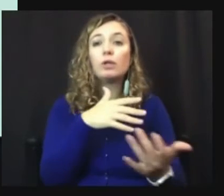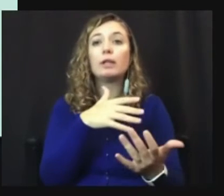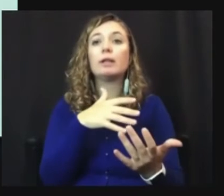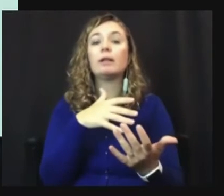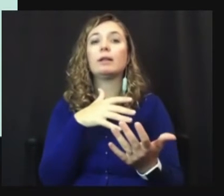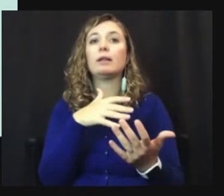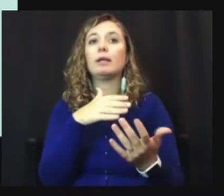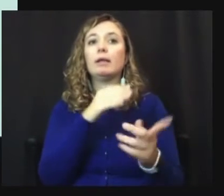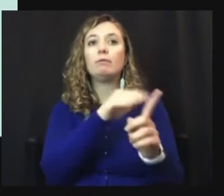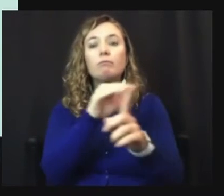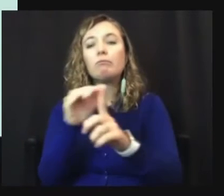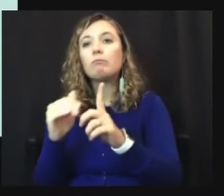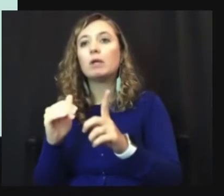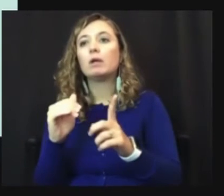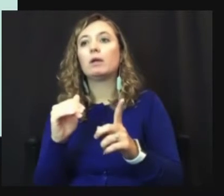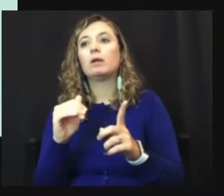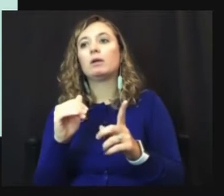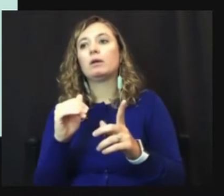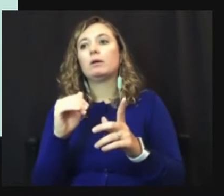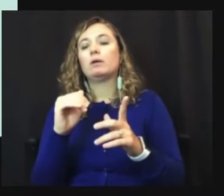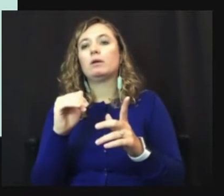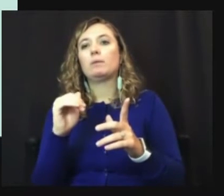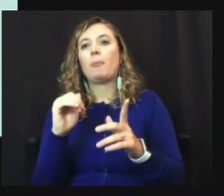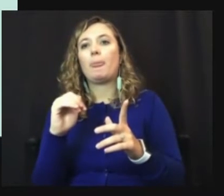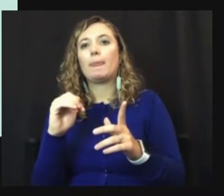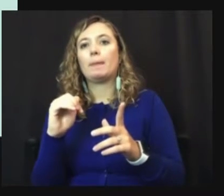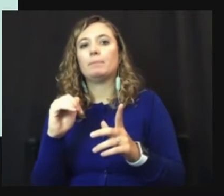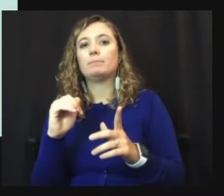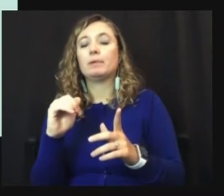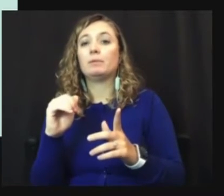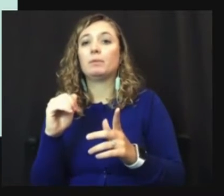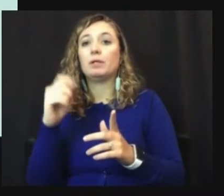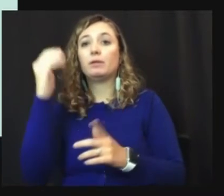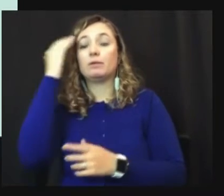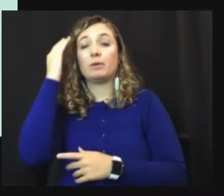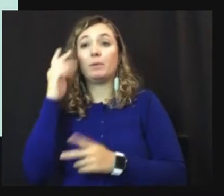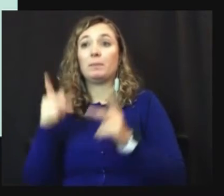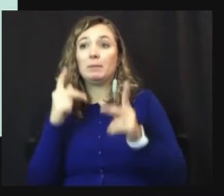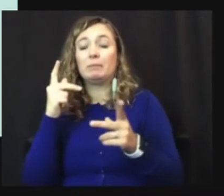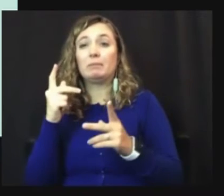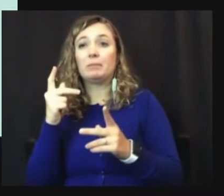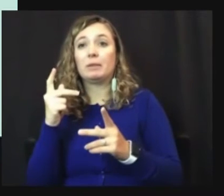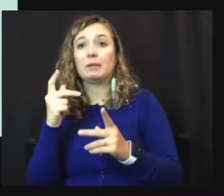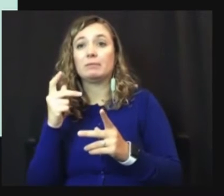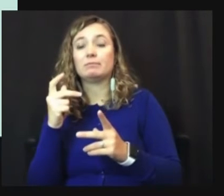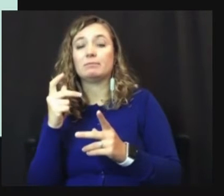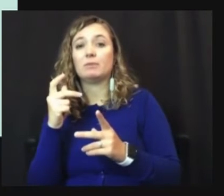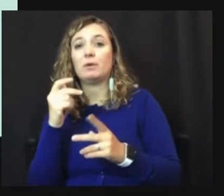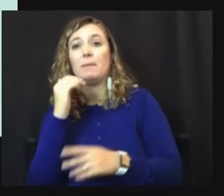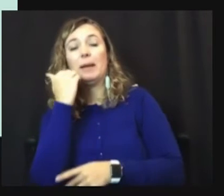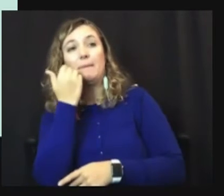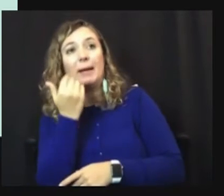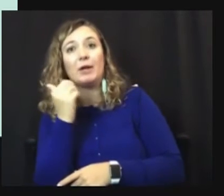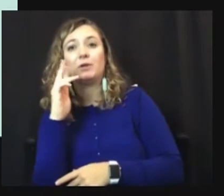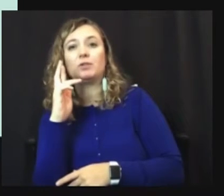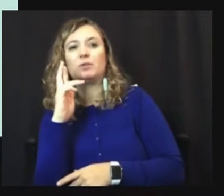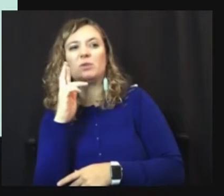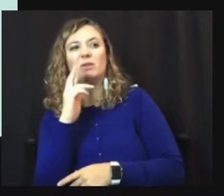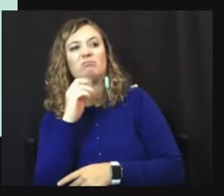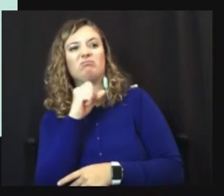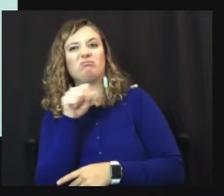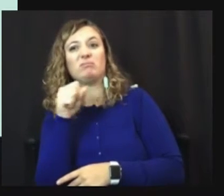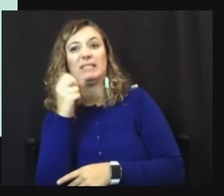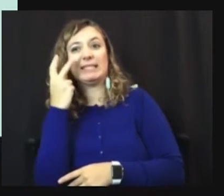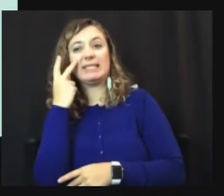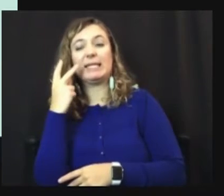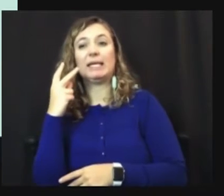head shakes and people being embarrassed by us being ourselves. But autistics have